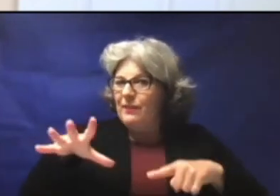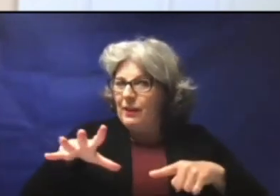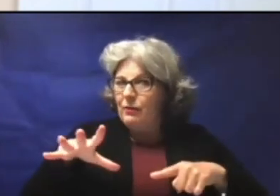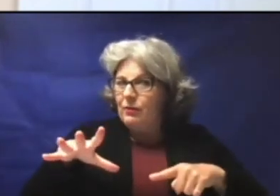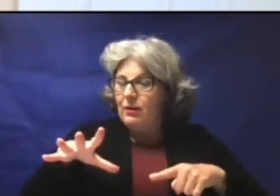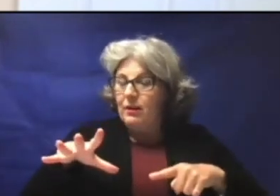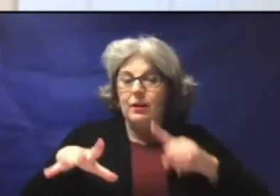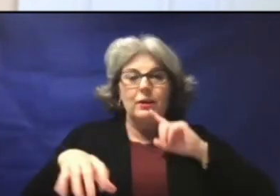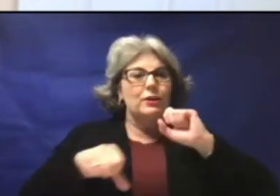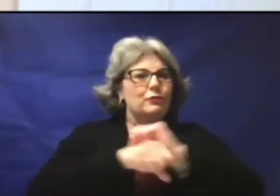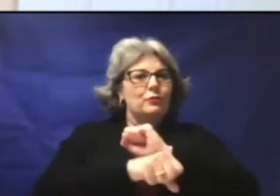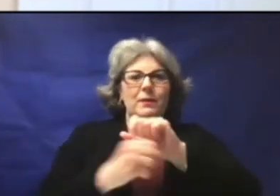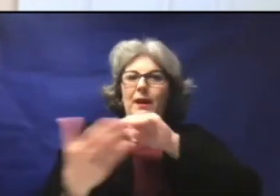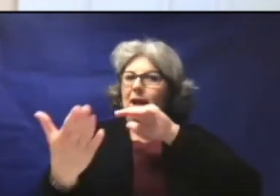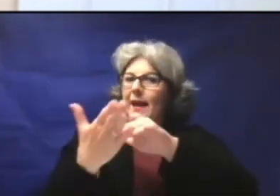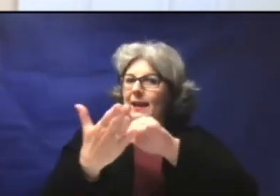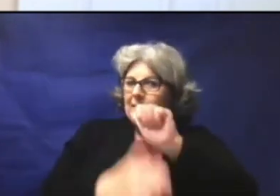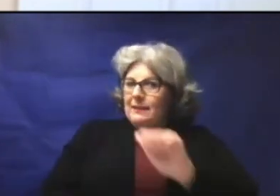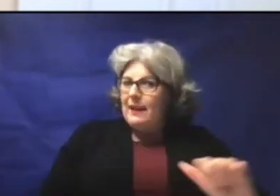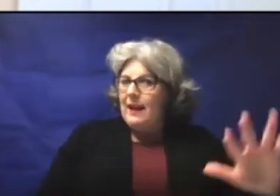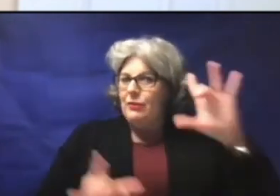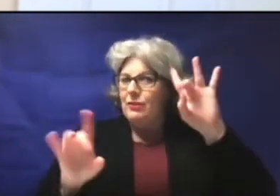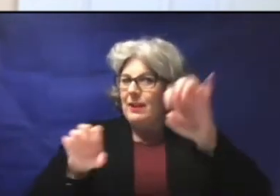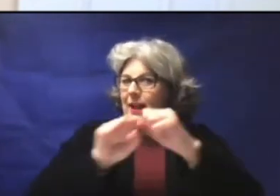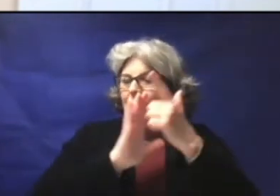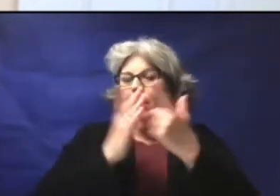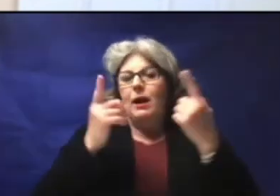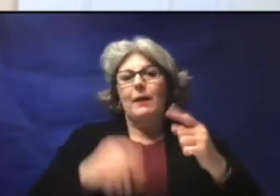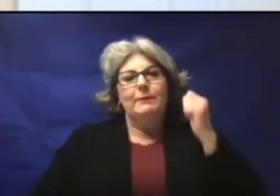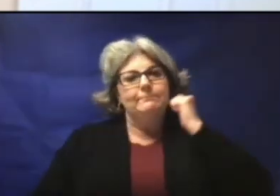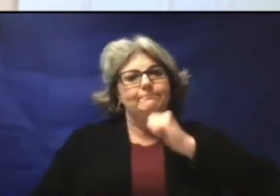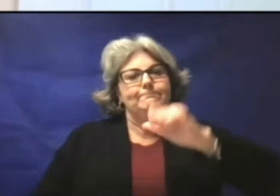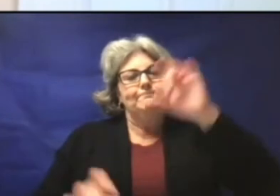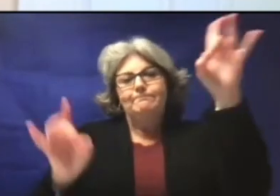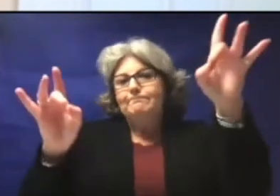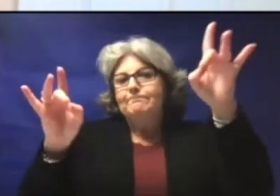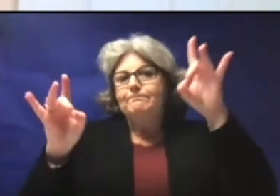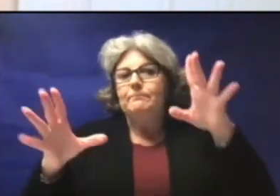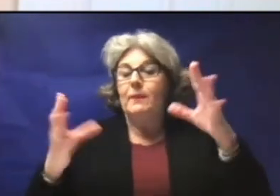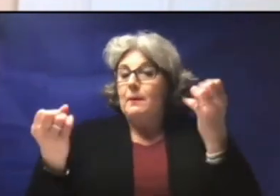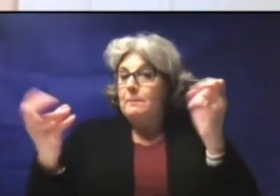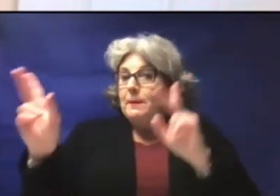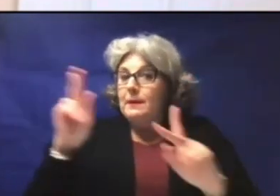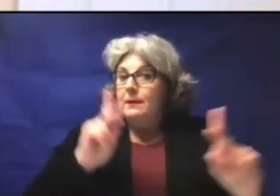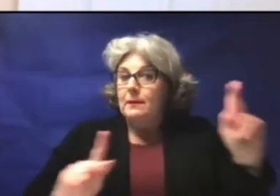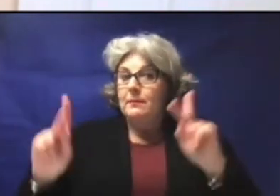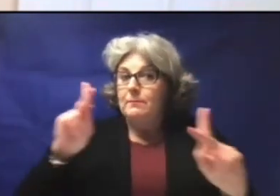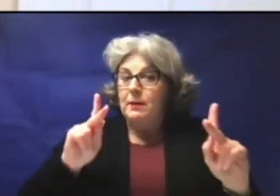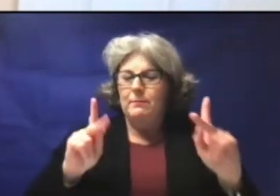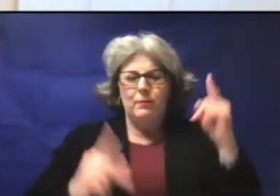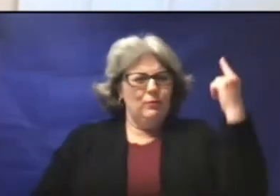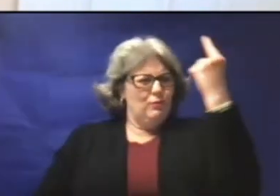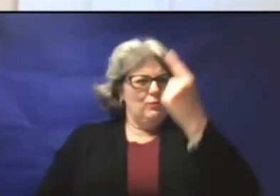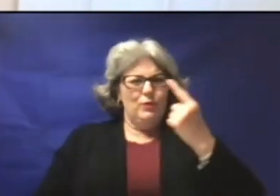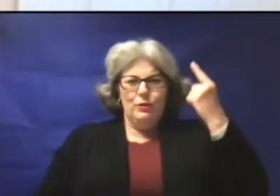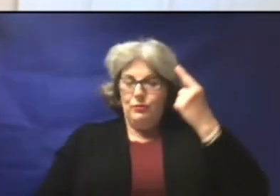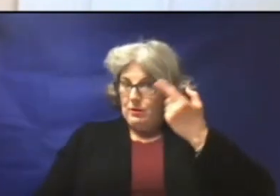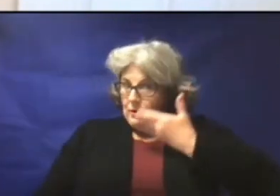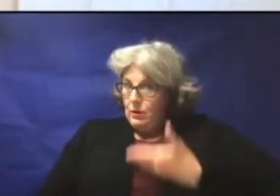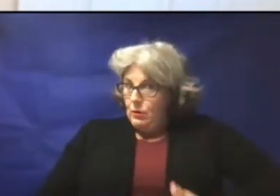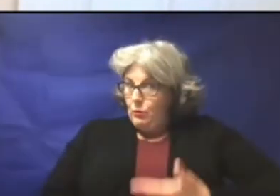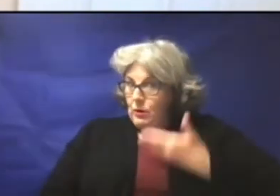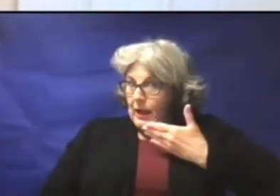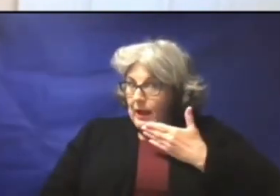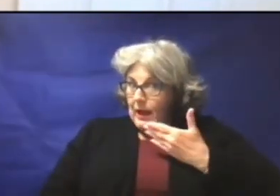In fact, these anti-Asian hate crimes have become almost a daily tragedy, leaving many Asian Americans wondering, will I